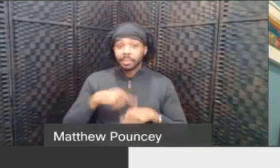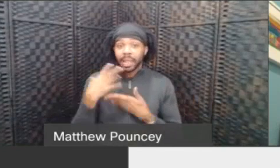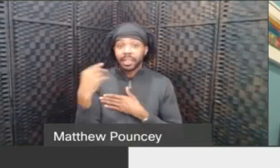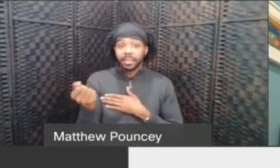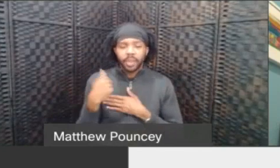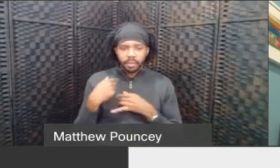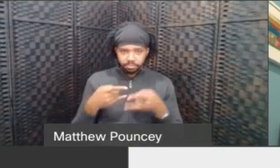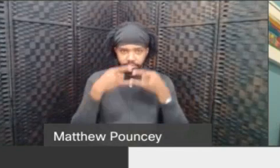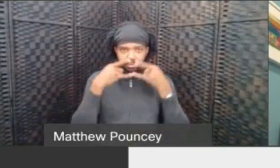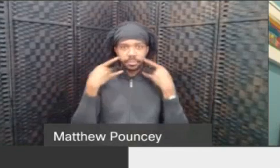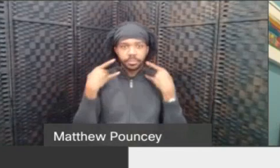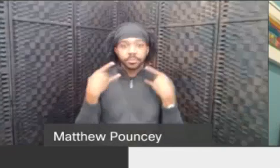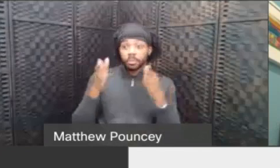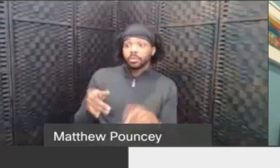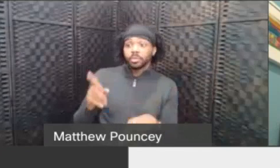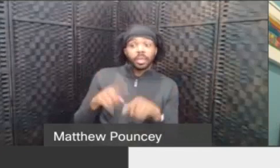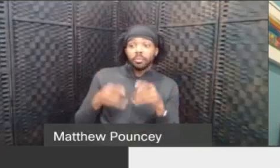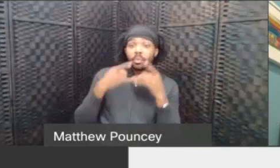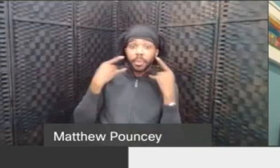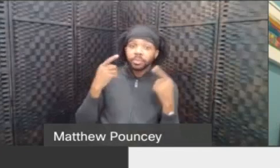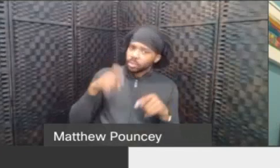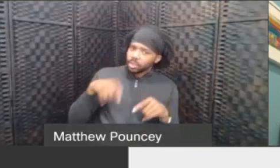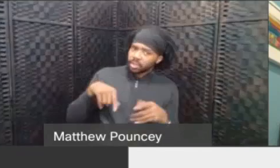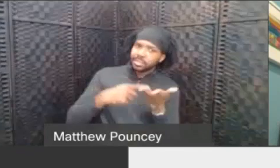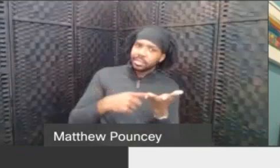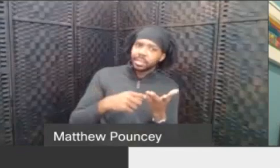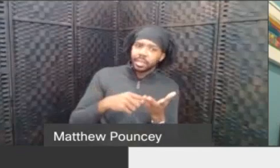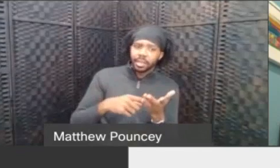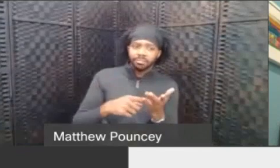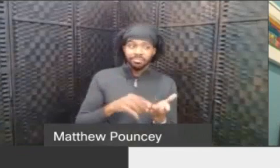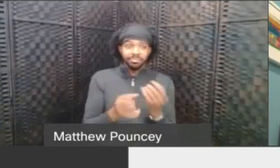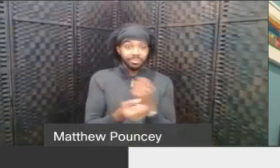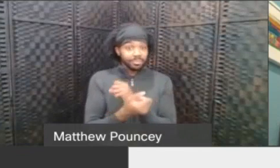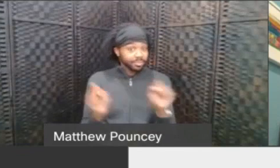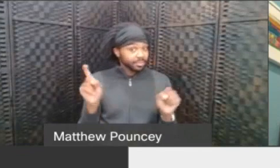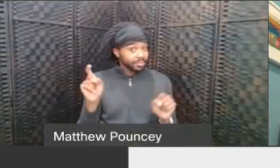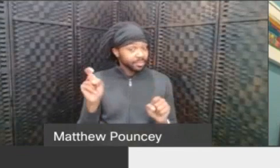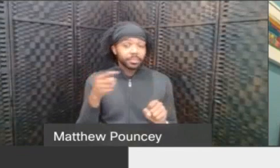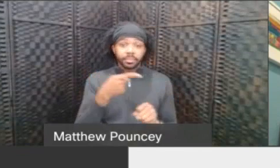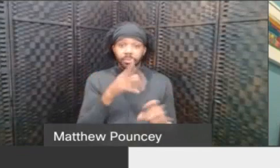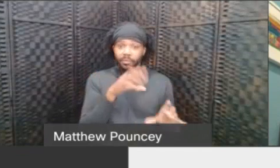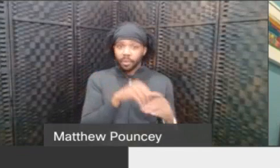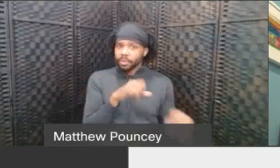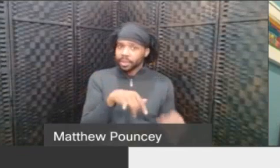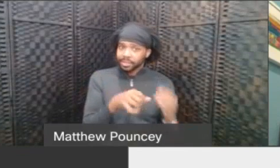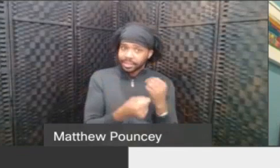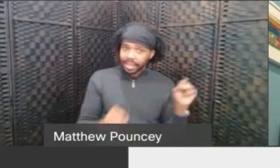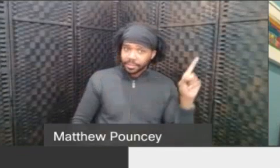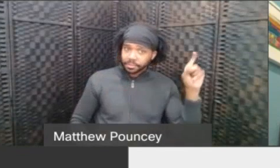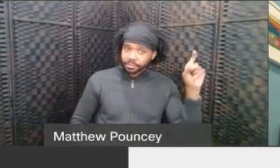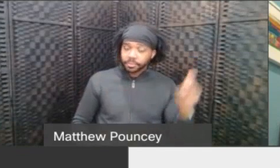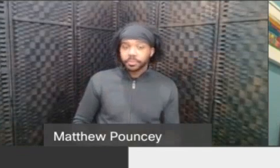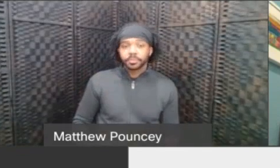wear a mask, there really needs to be a conversation about the safety of that person being able to participate in particular activities.